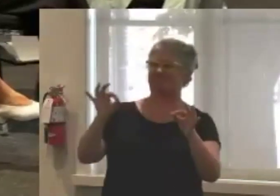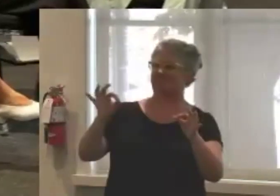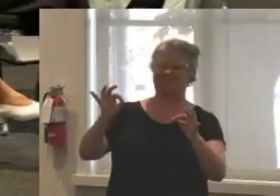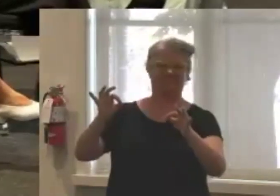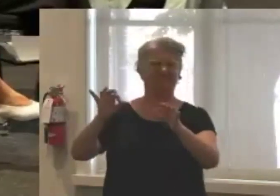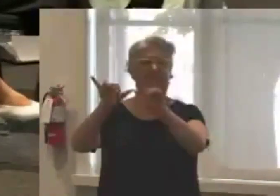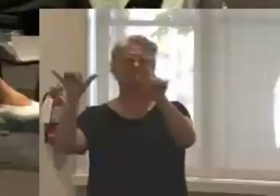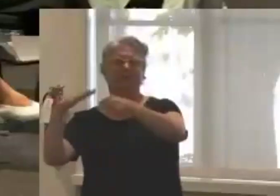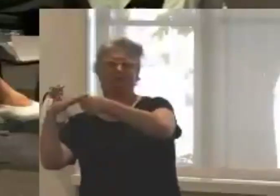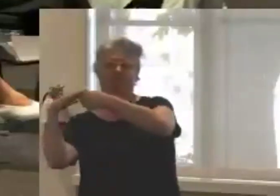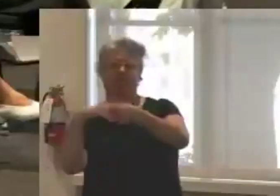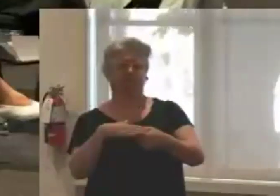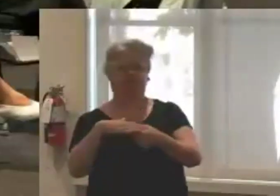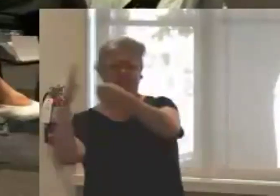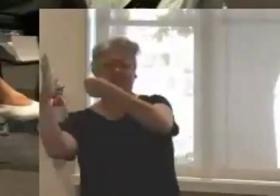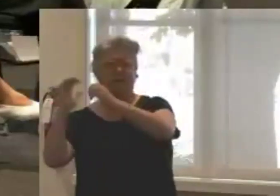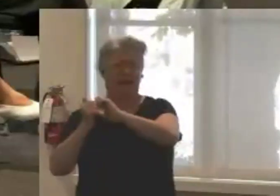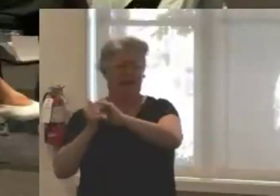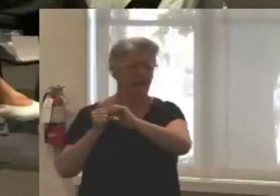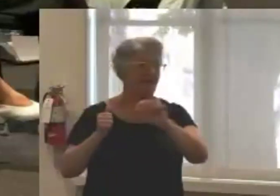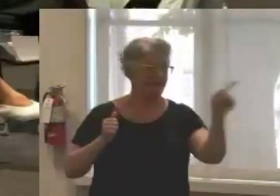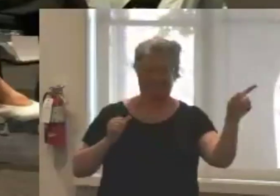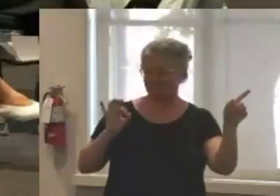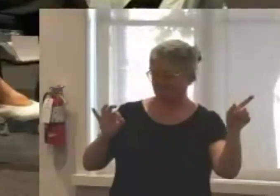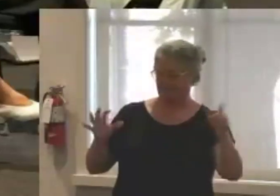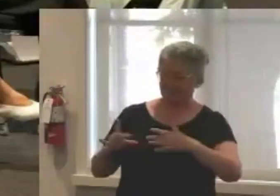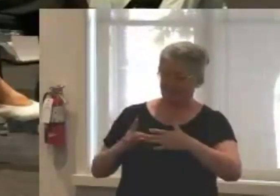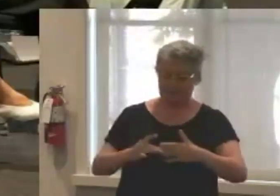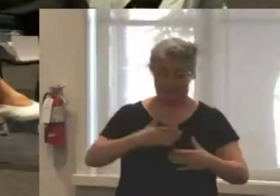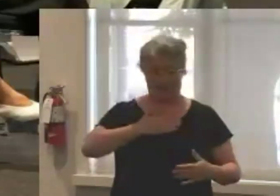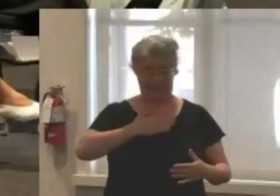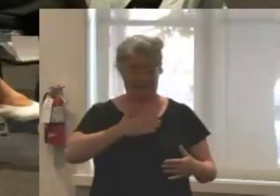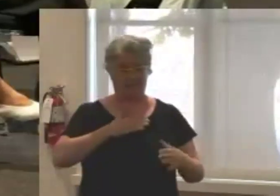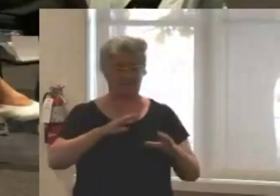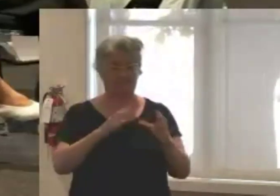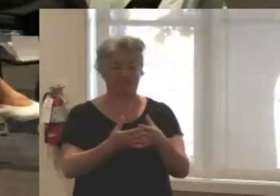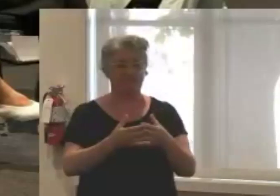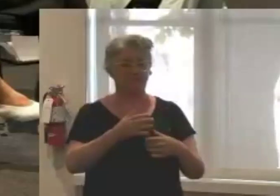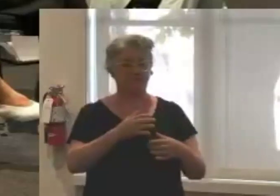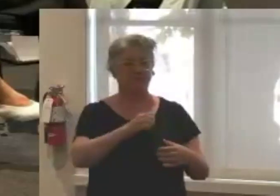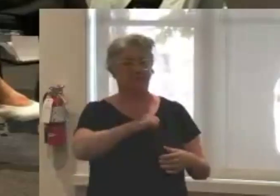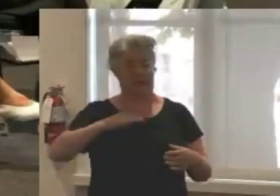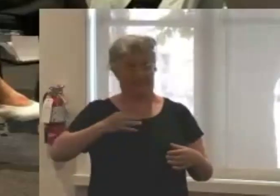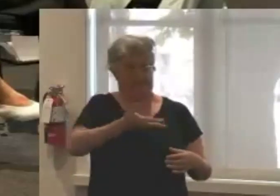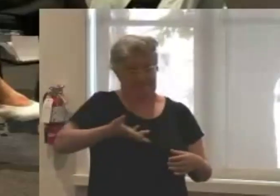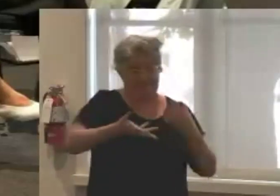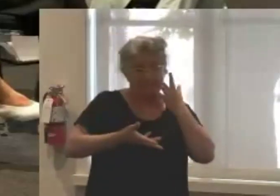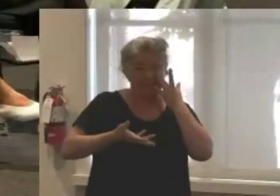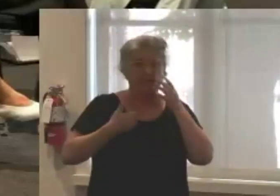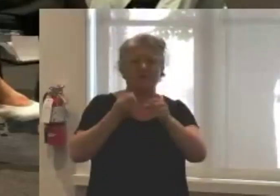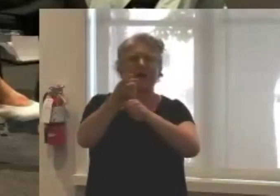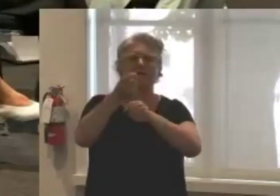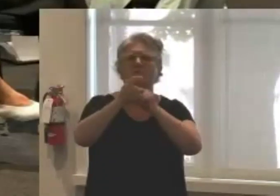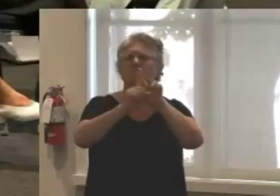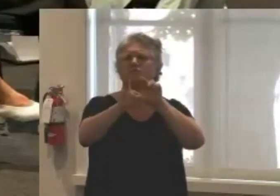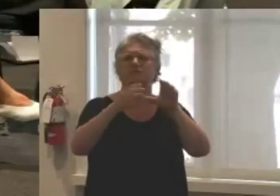look so many different ways. In our organization, one thing that we do at the staff level is we have annual staff